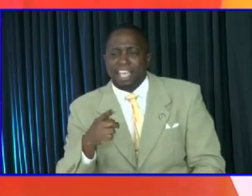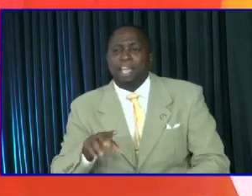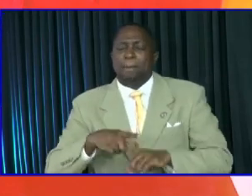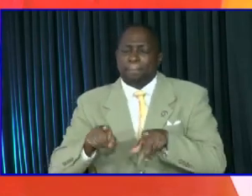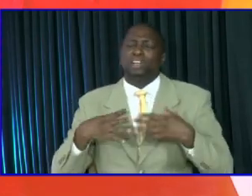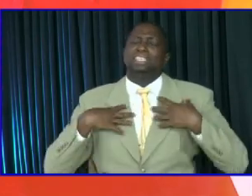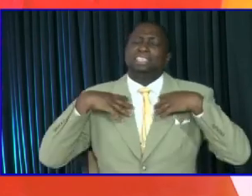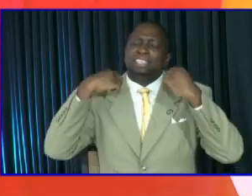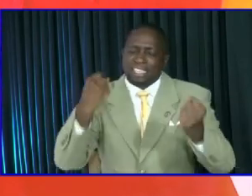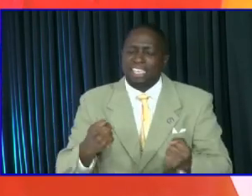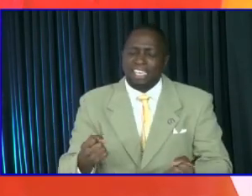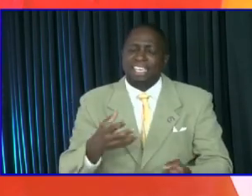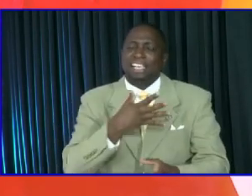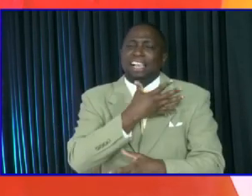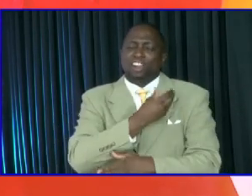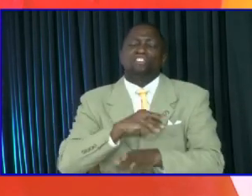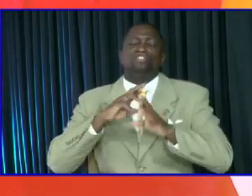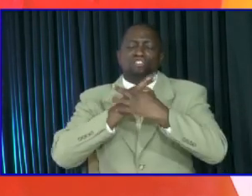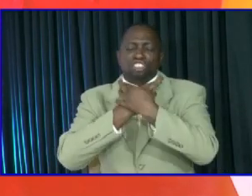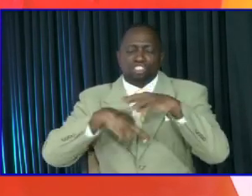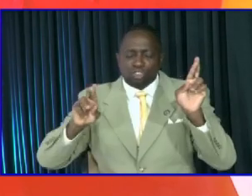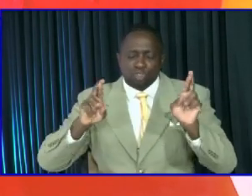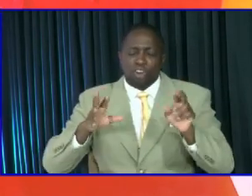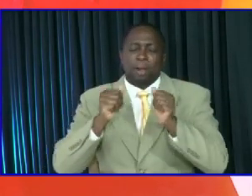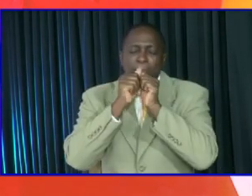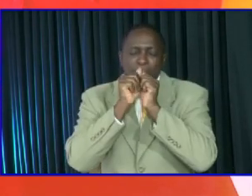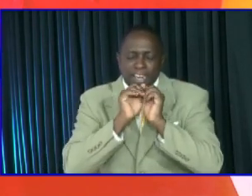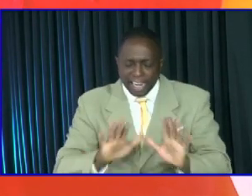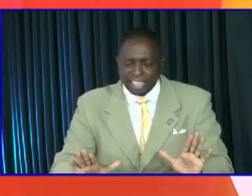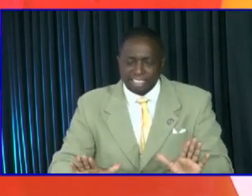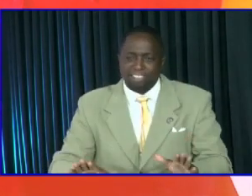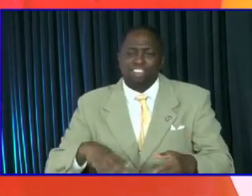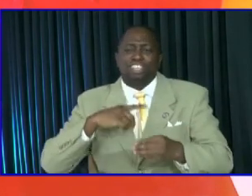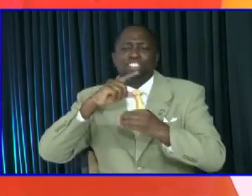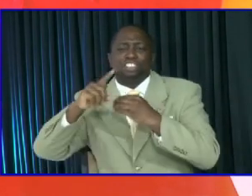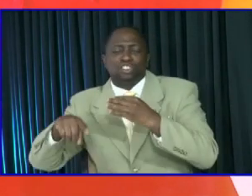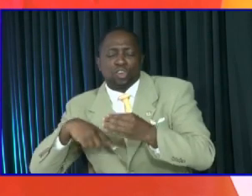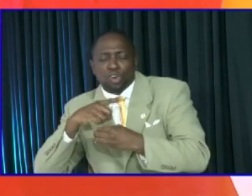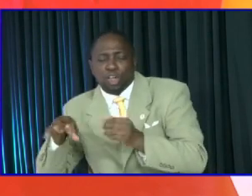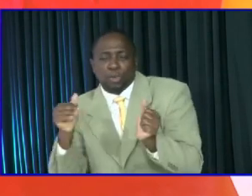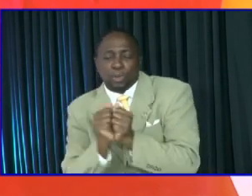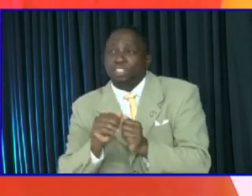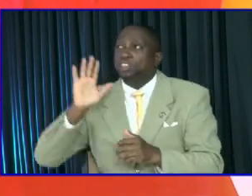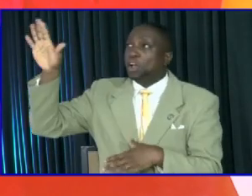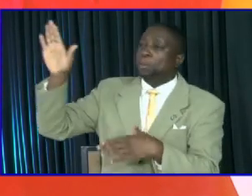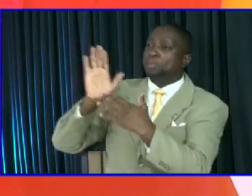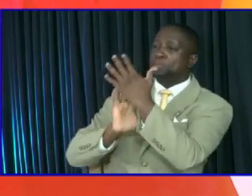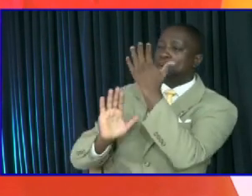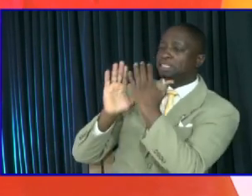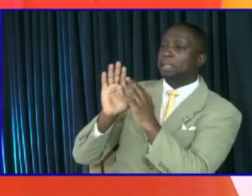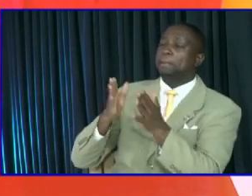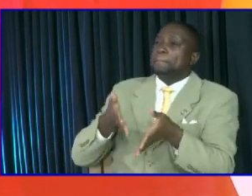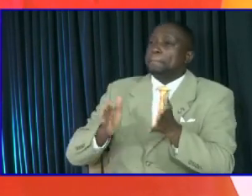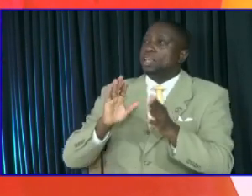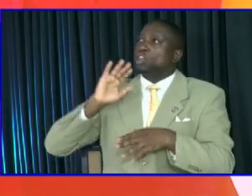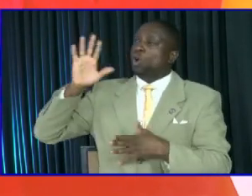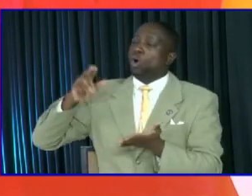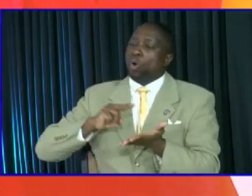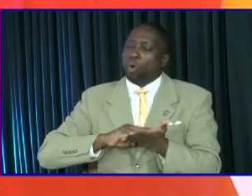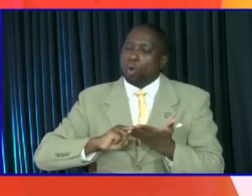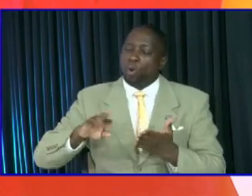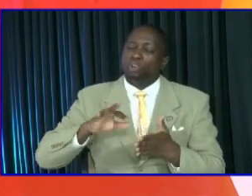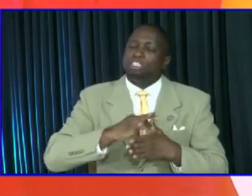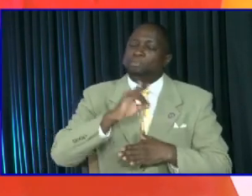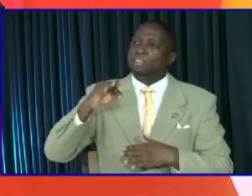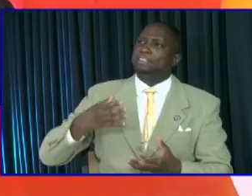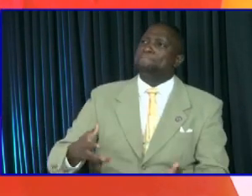restore. Bless and deliver your children. Surround them with your presence and your power. May your Holy Spirit give them the